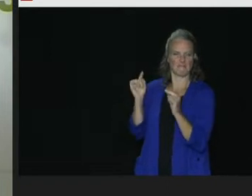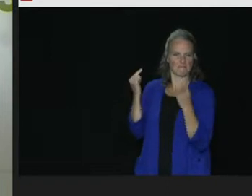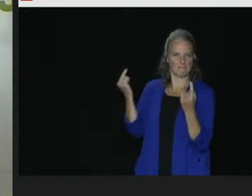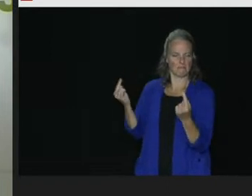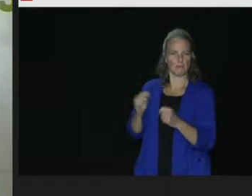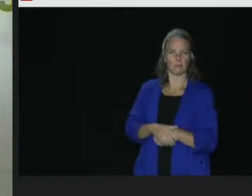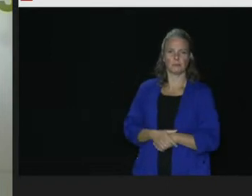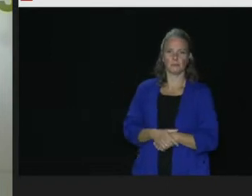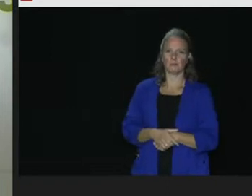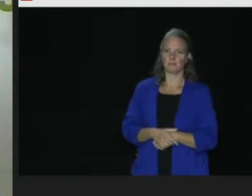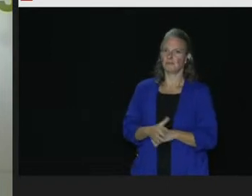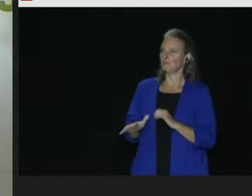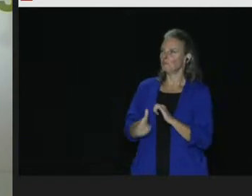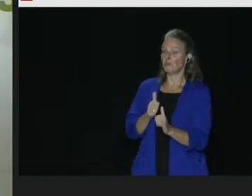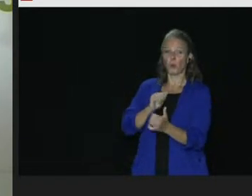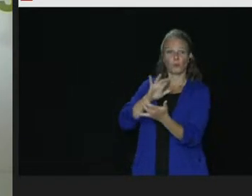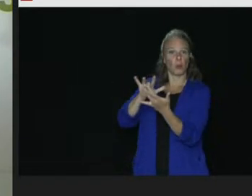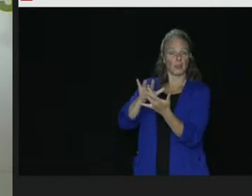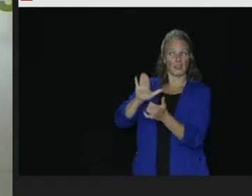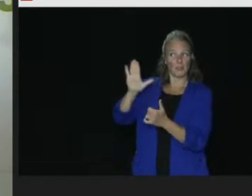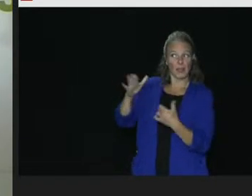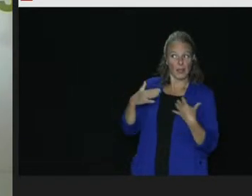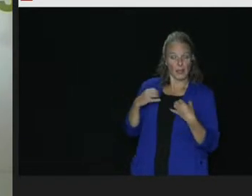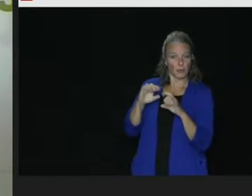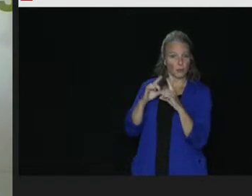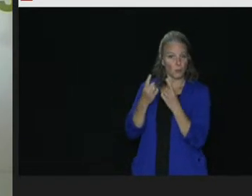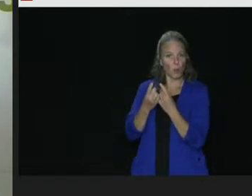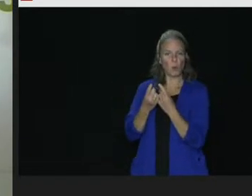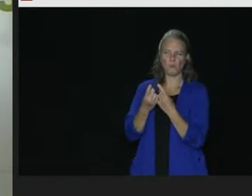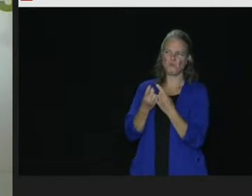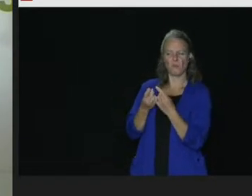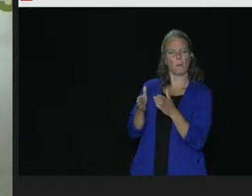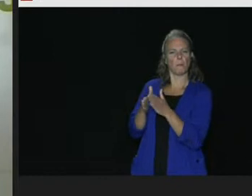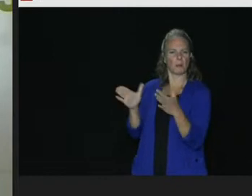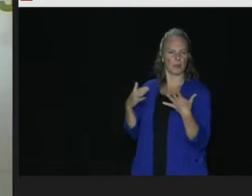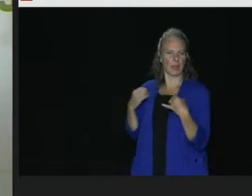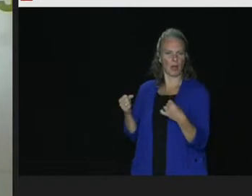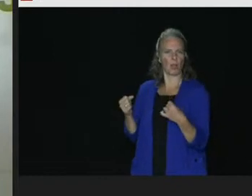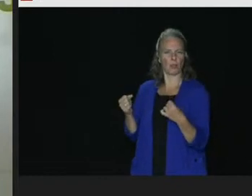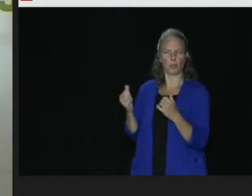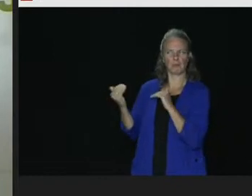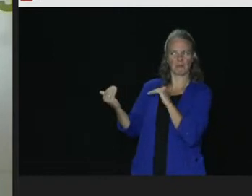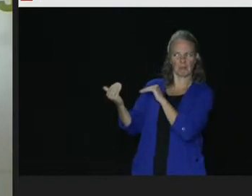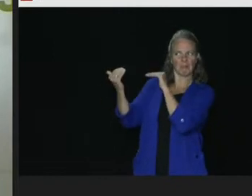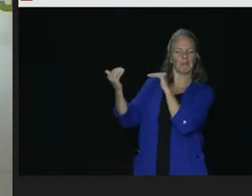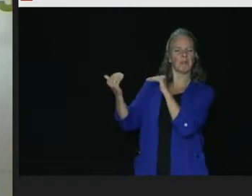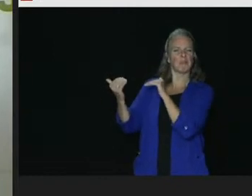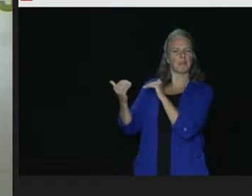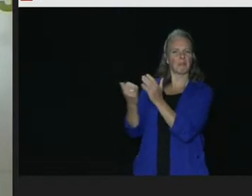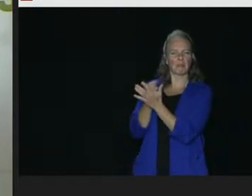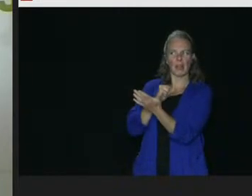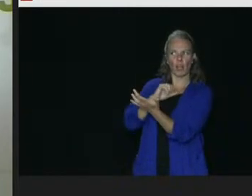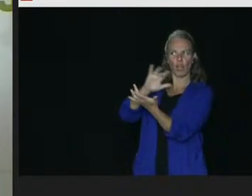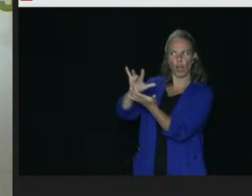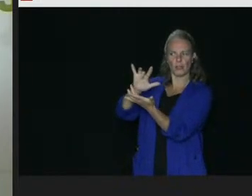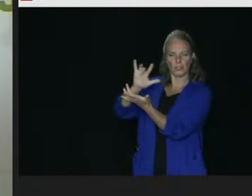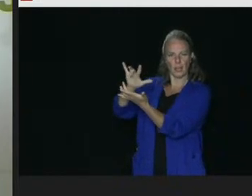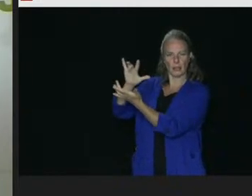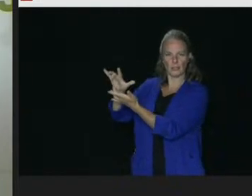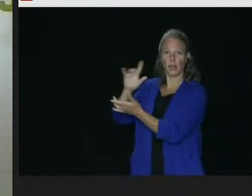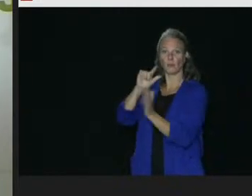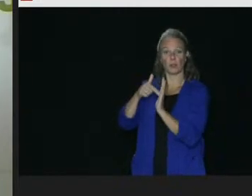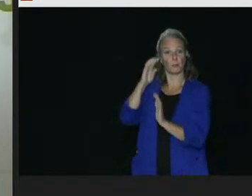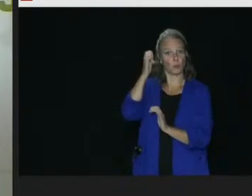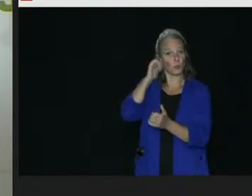health departments or the equivalent public health agencies, the European Centre for Disease Control,